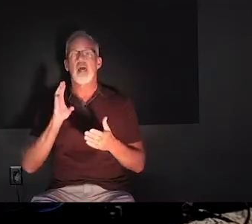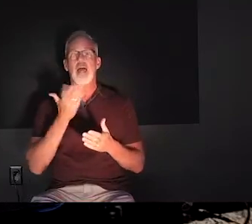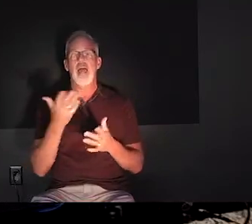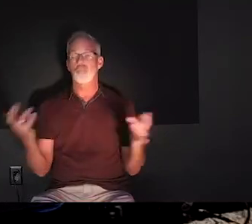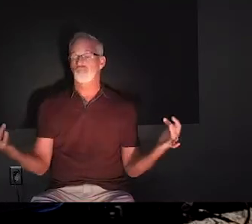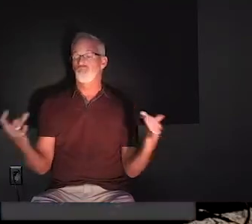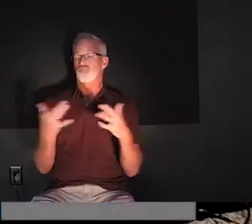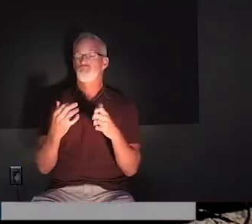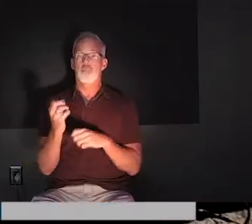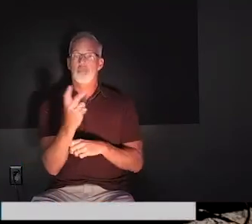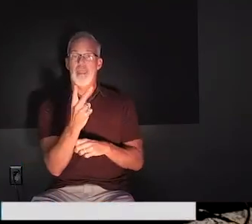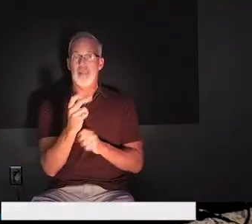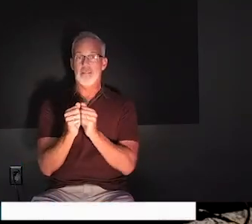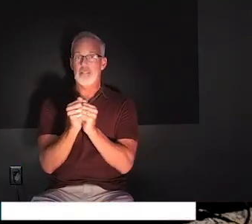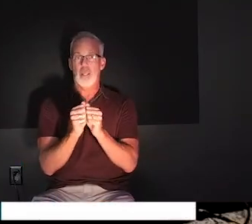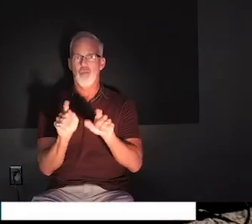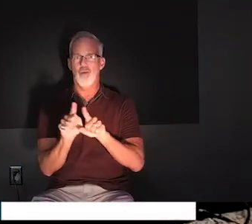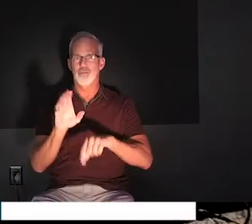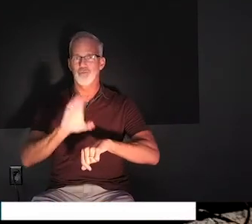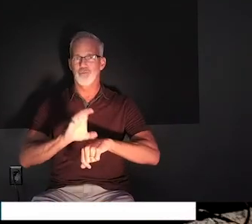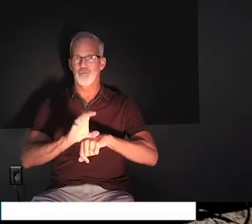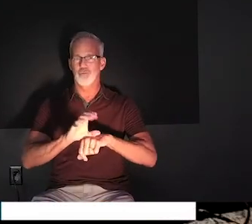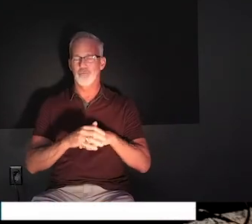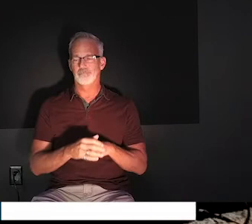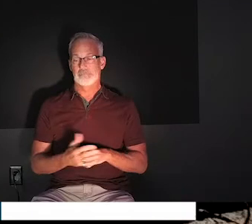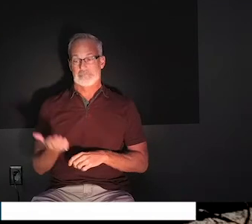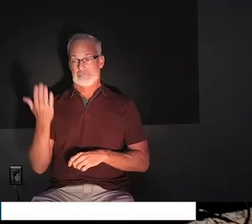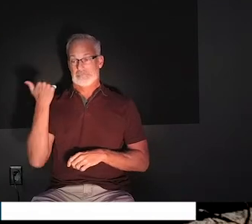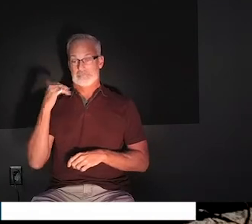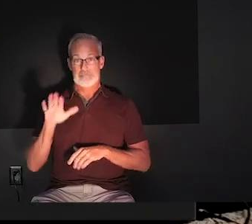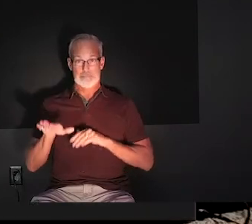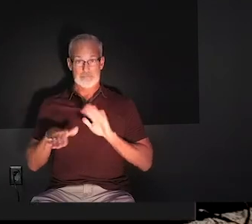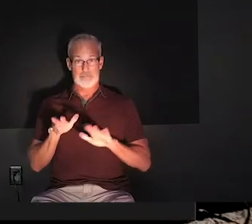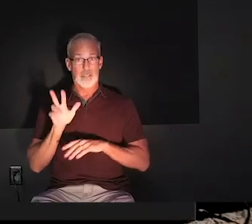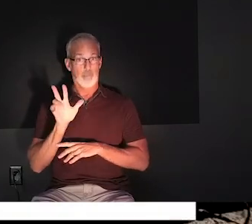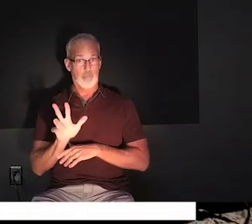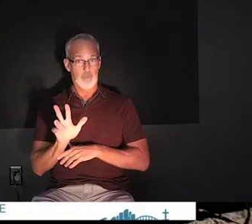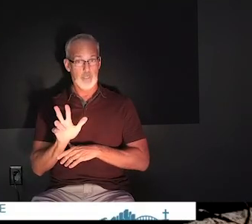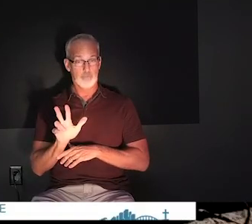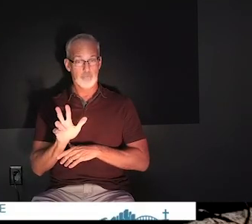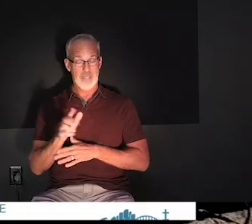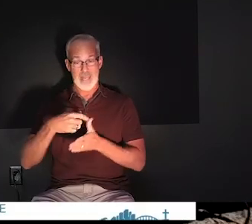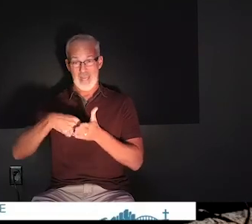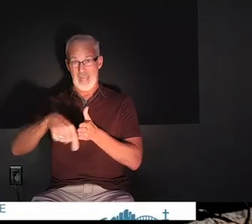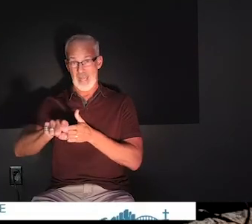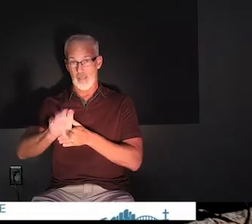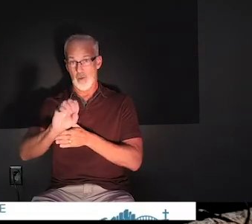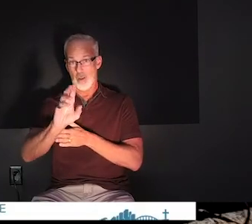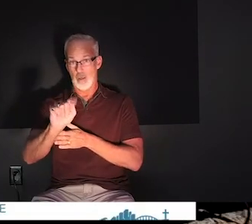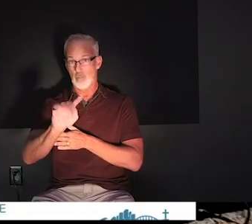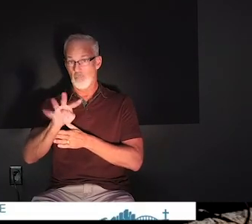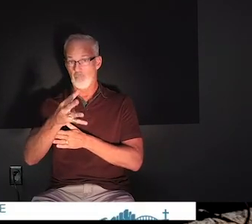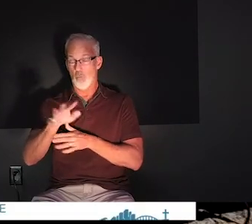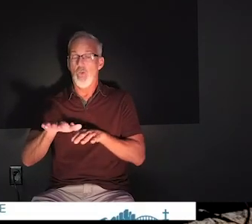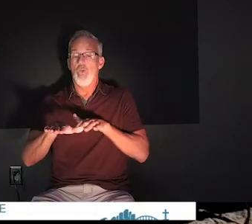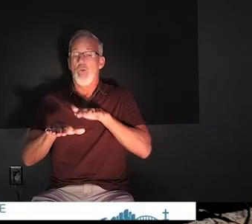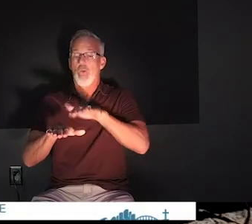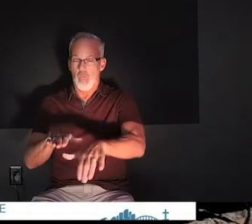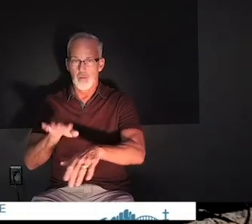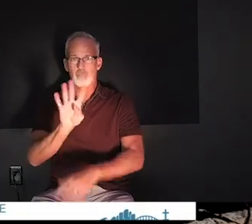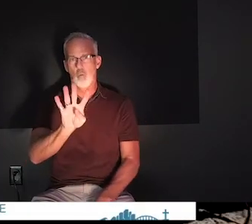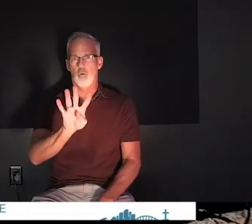as a church. We've been on step 3 for several weeks now, and next Sunday, October 4th, we take step